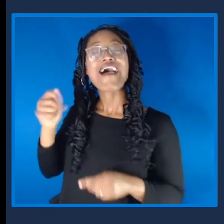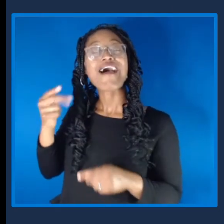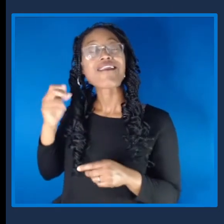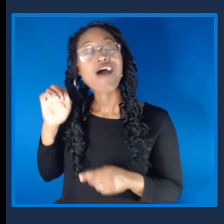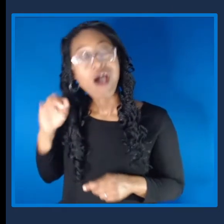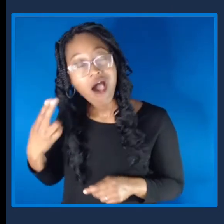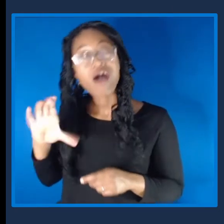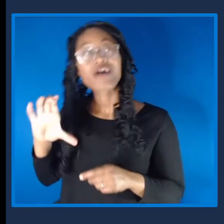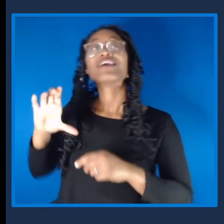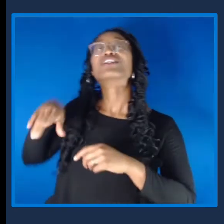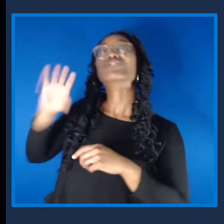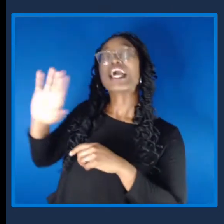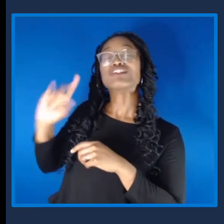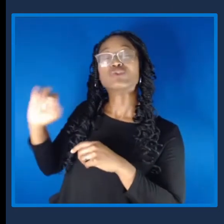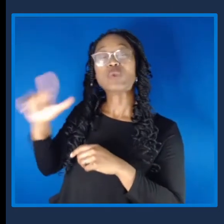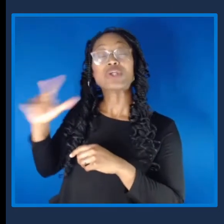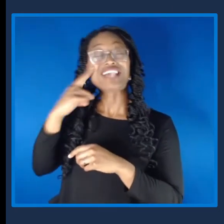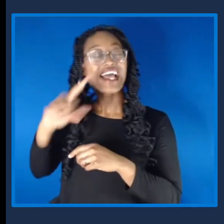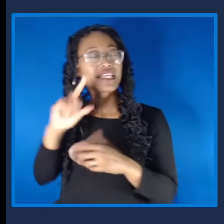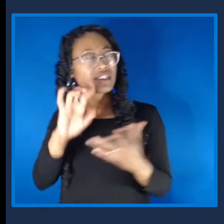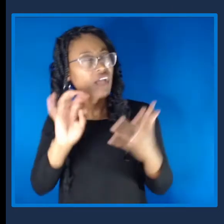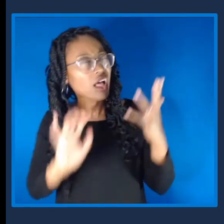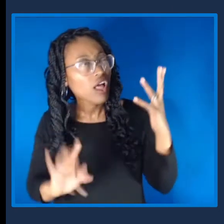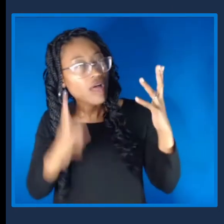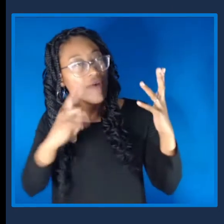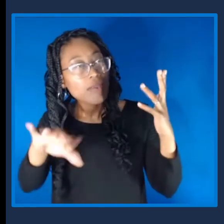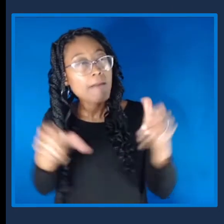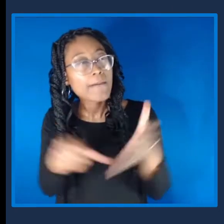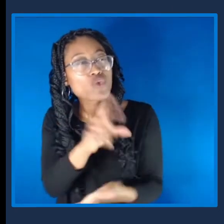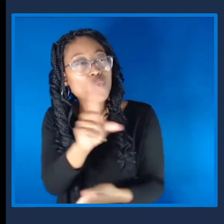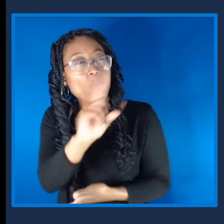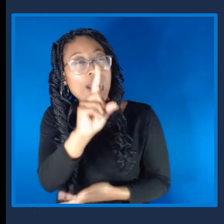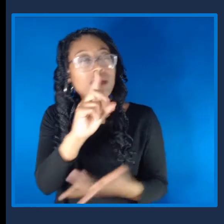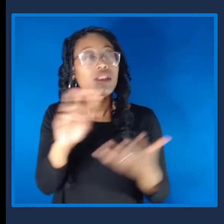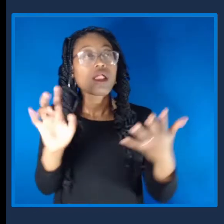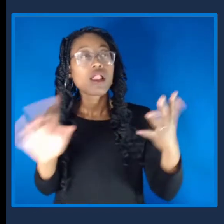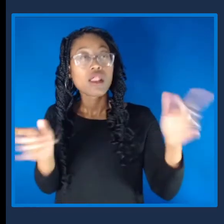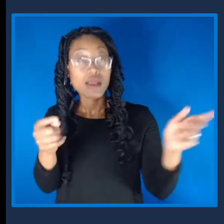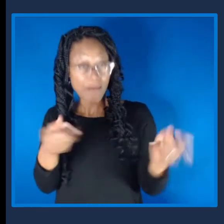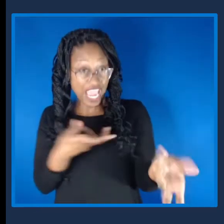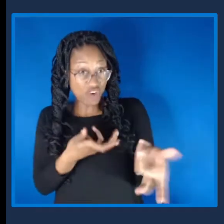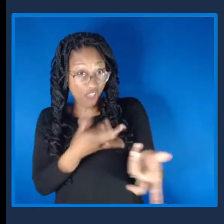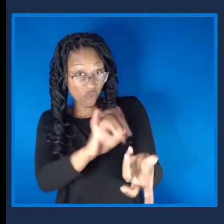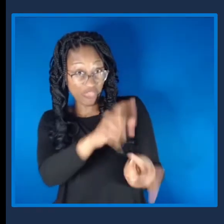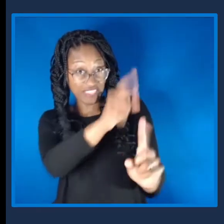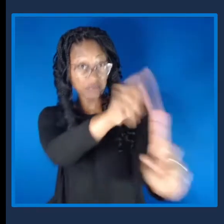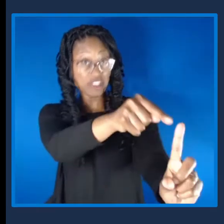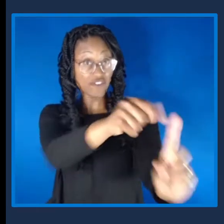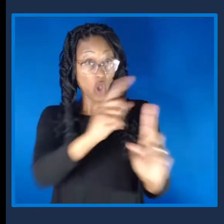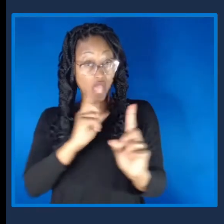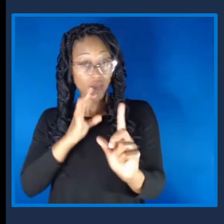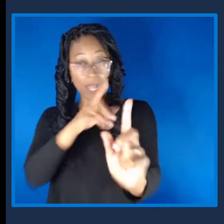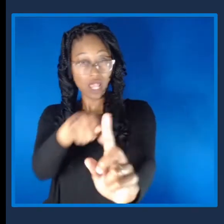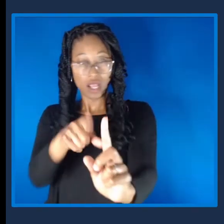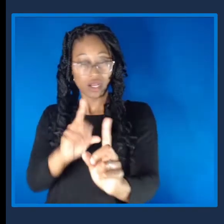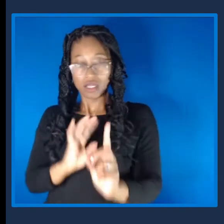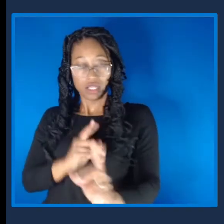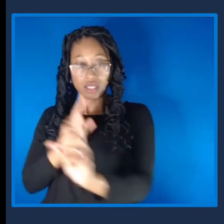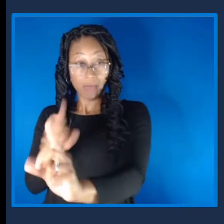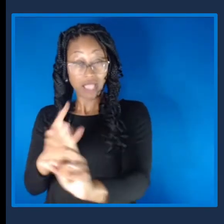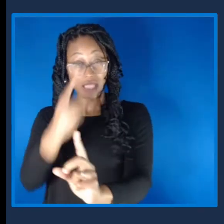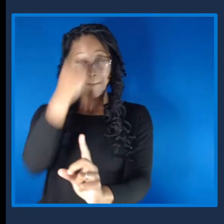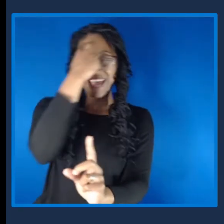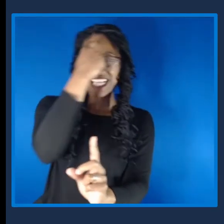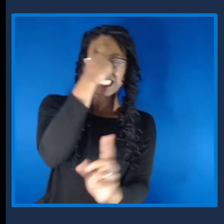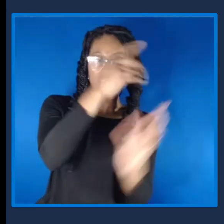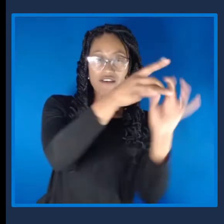my page and see where the reading order goes. Am I interacting with these tools in a way that makes sense with how I would read?